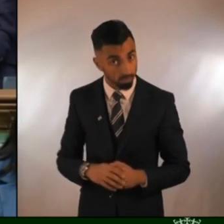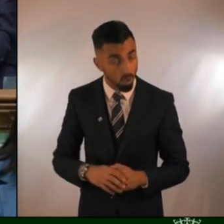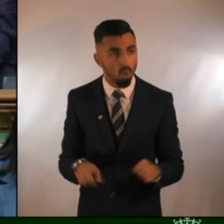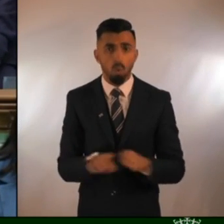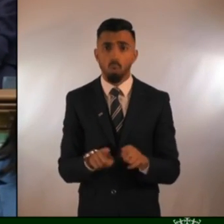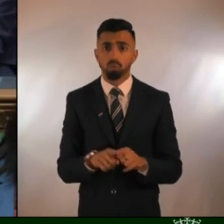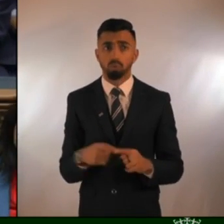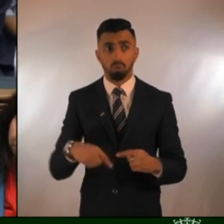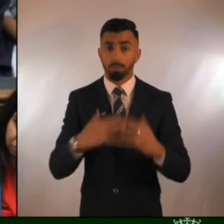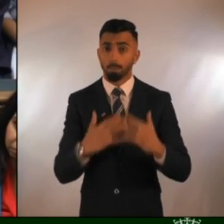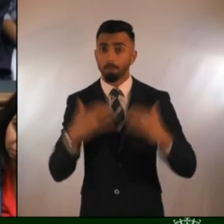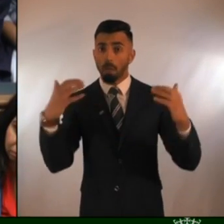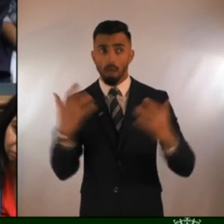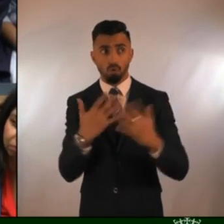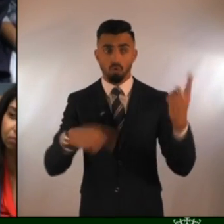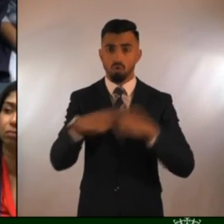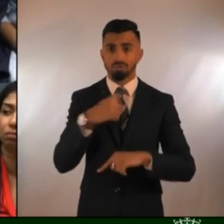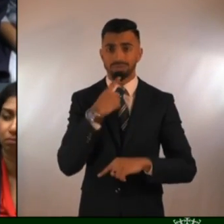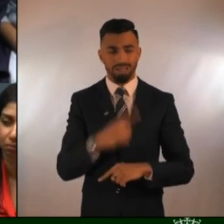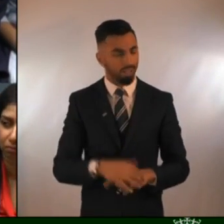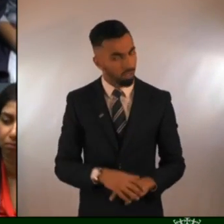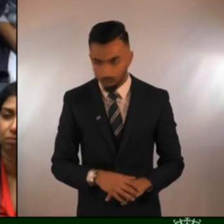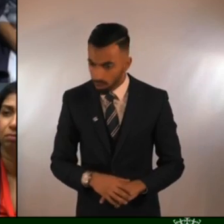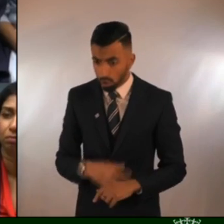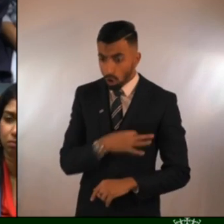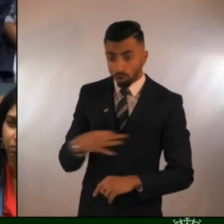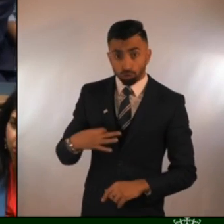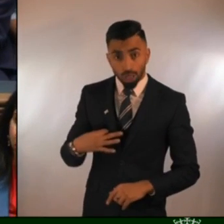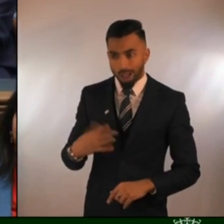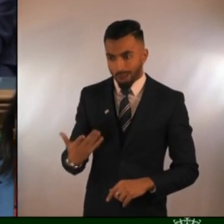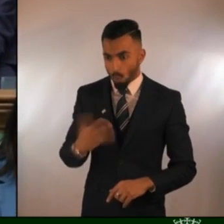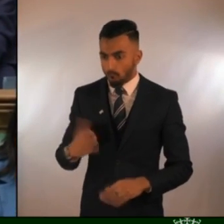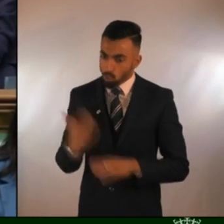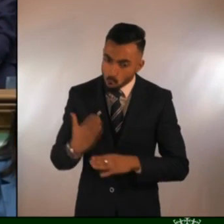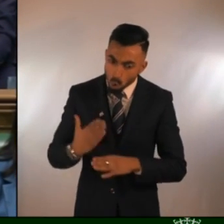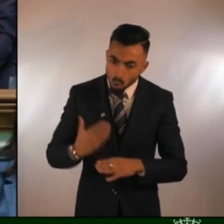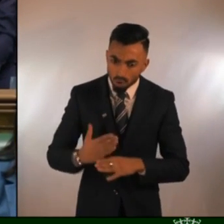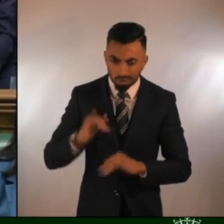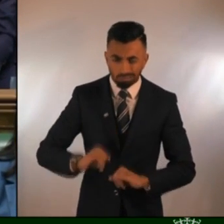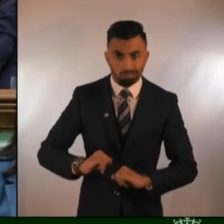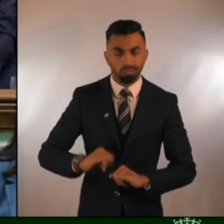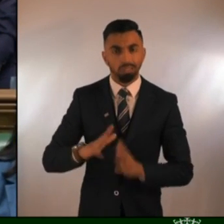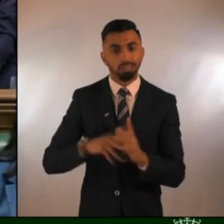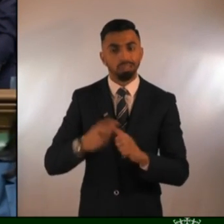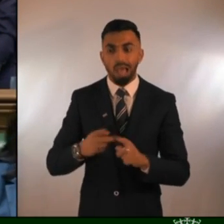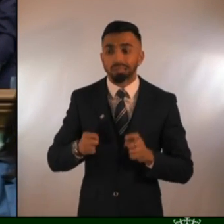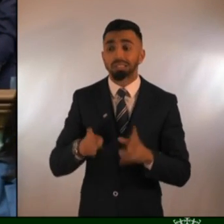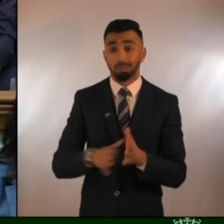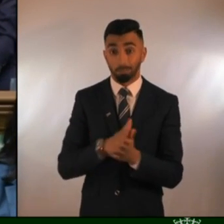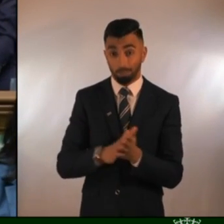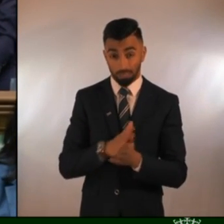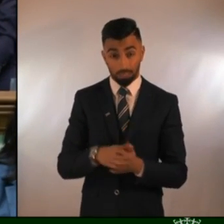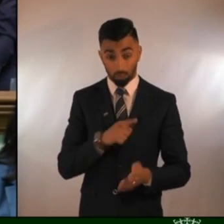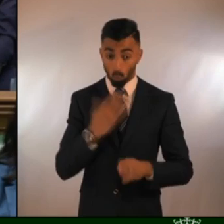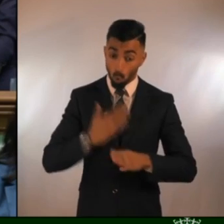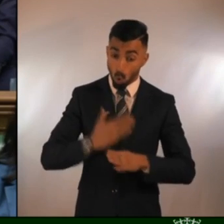tax system is preventing doctors from taking on more hours. To significantly reduce the number of people that